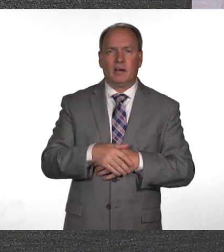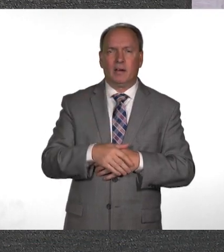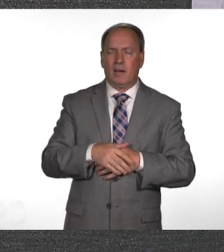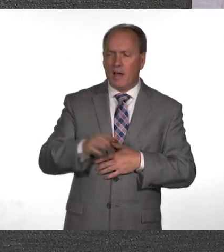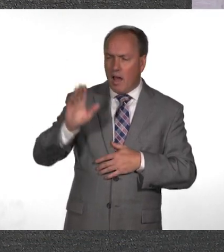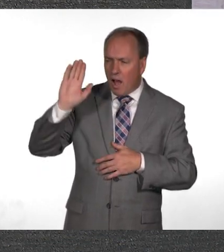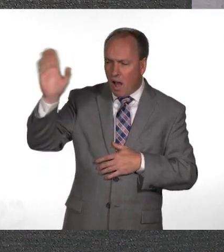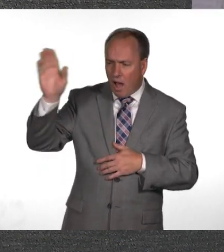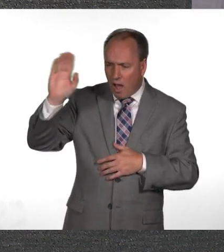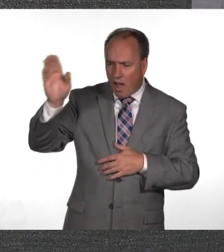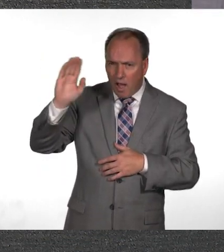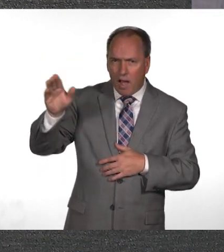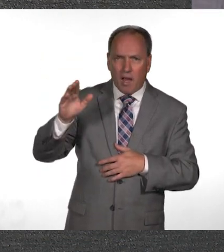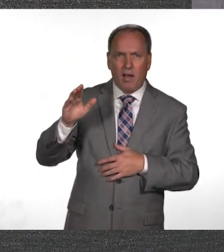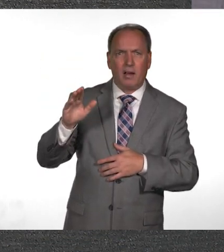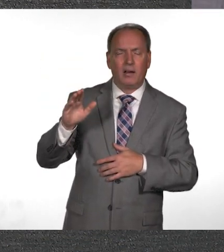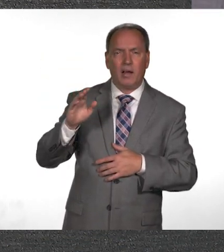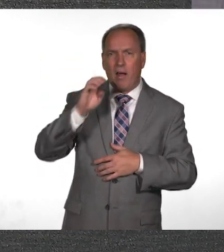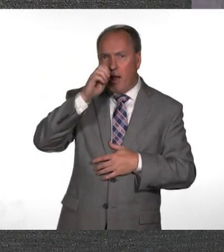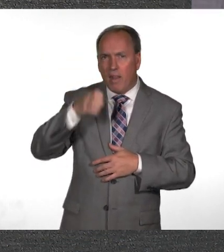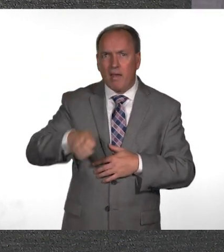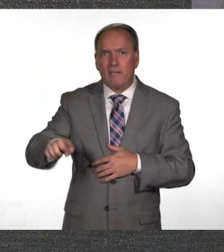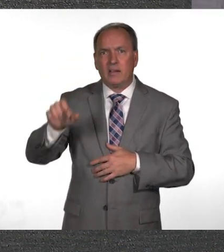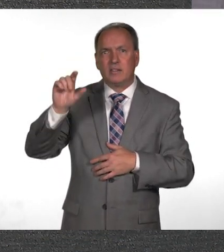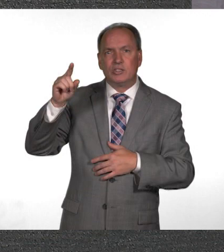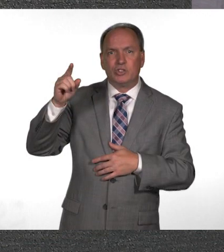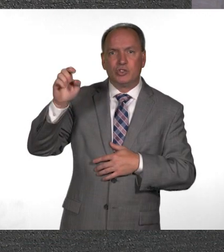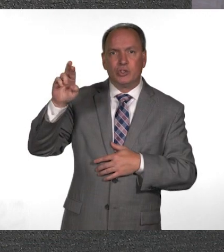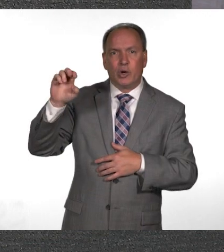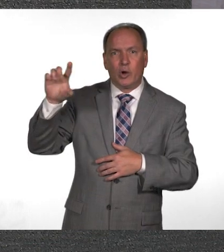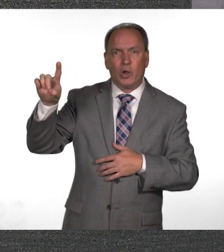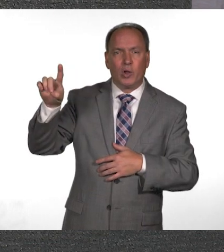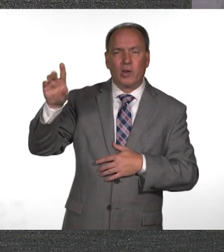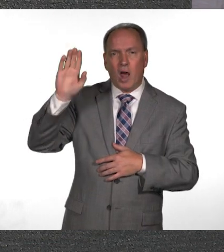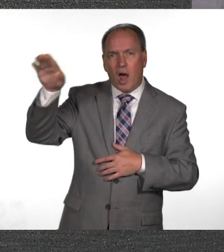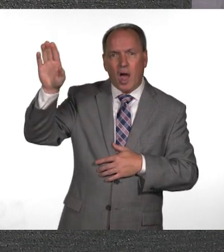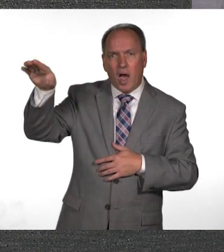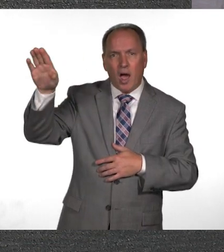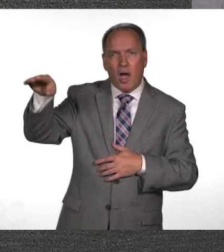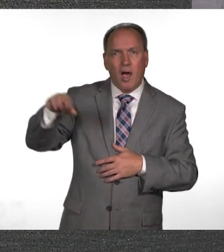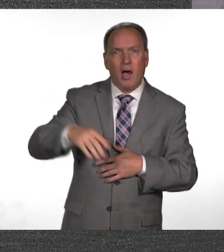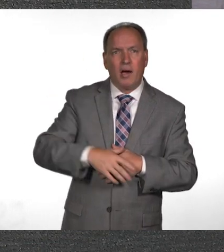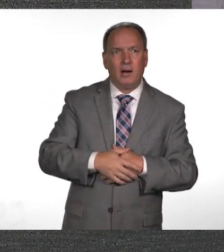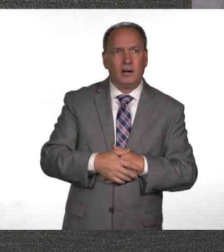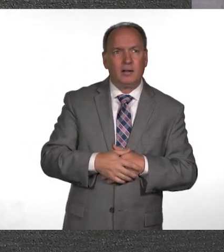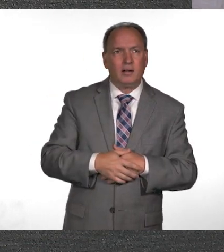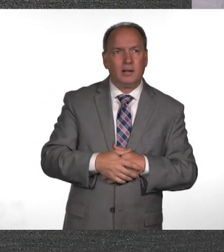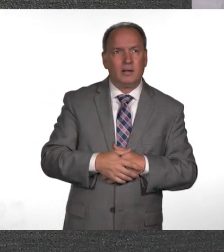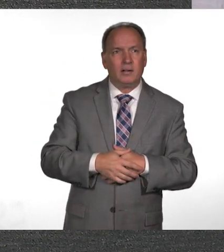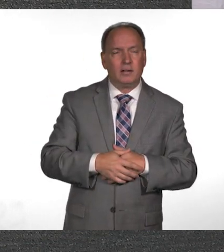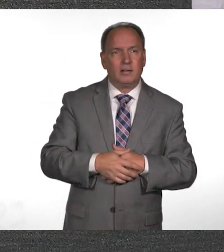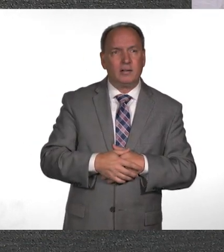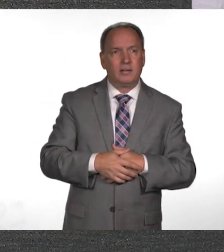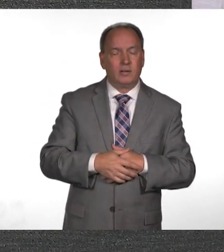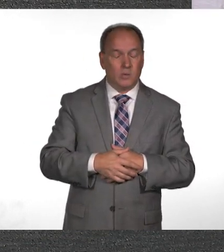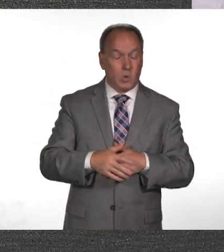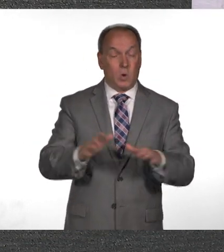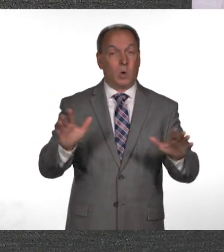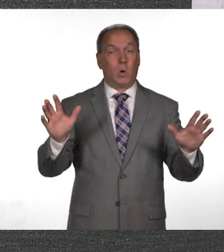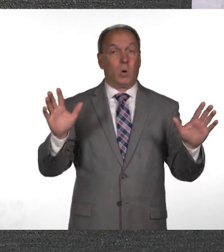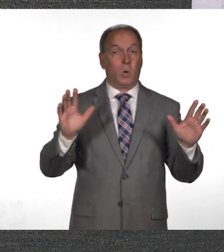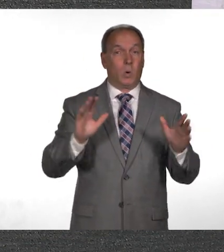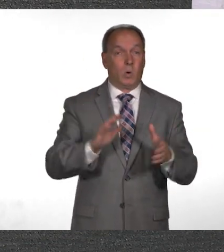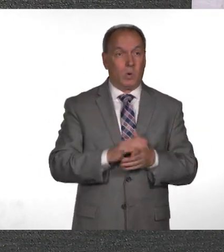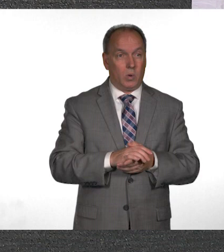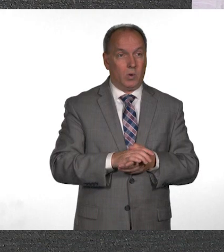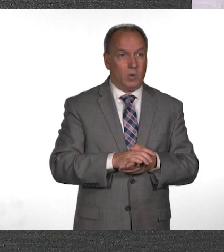Gerald! Who's she talking to? She's talking to Elephant. Yeah, his name is Gerald. Whoa.